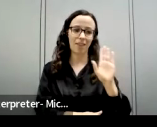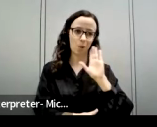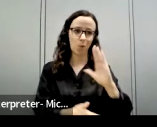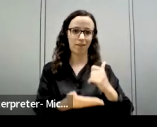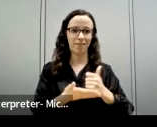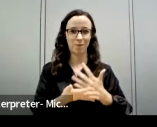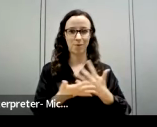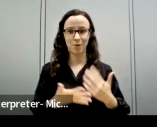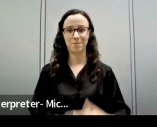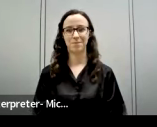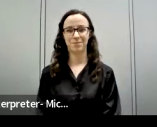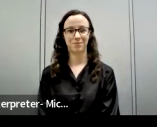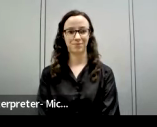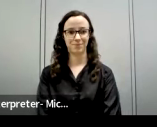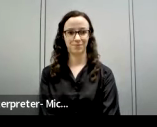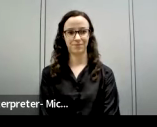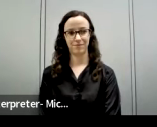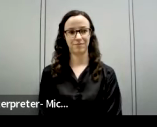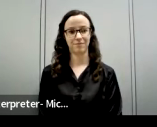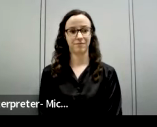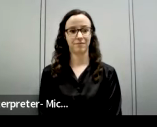well.